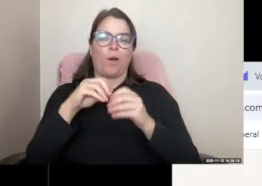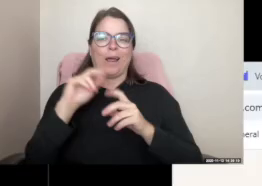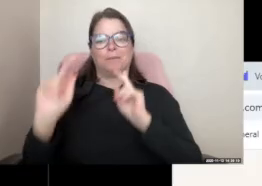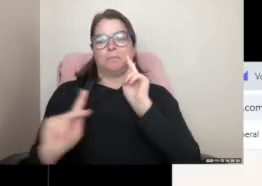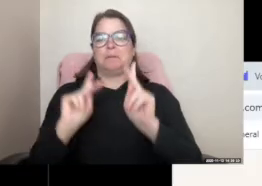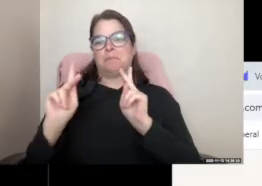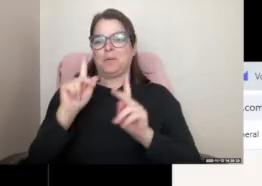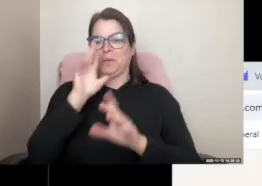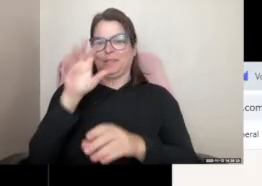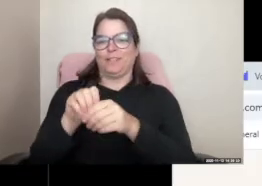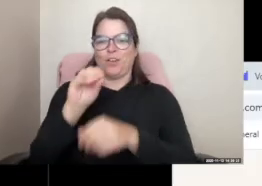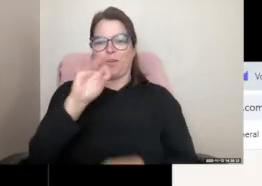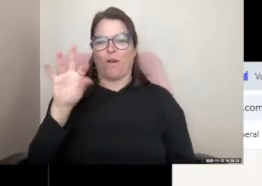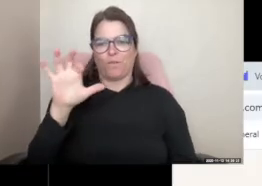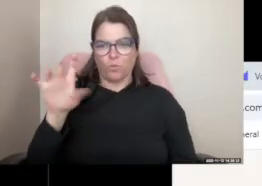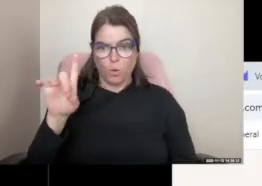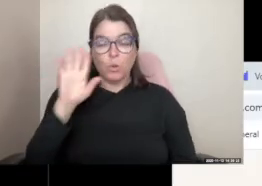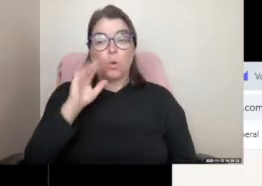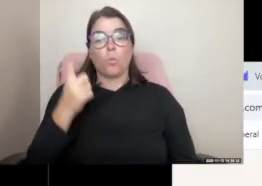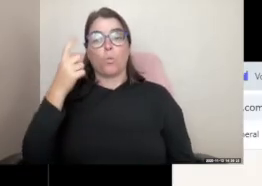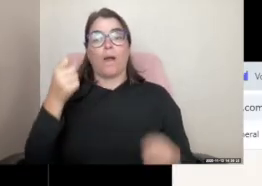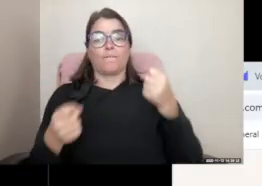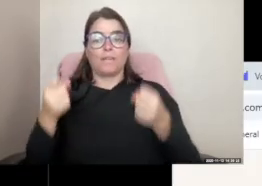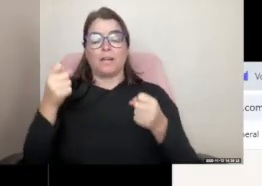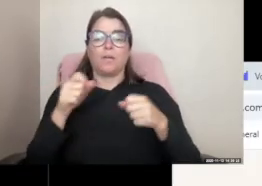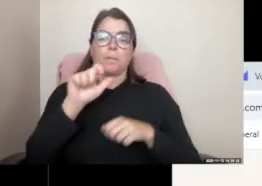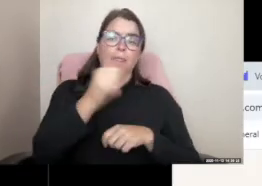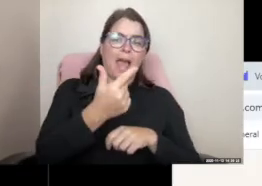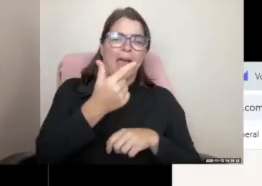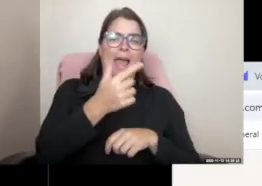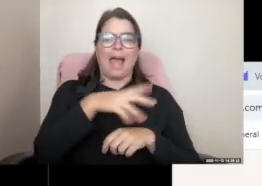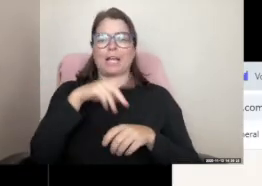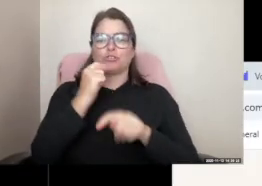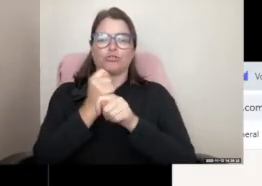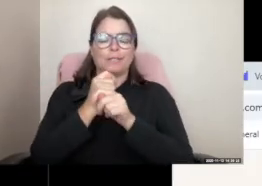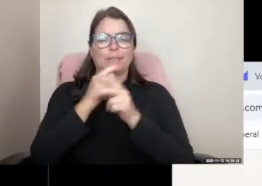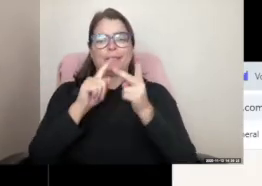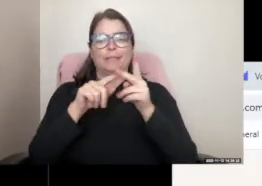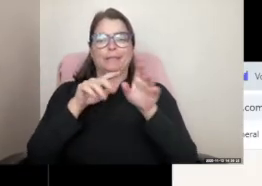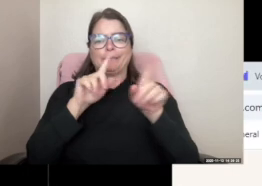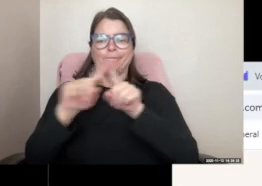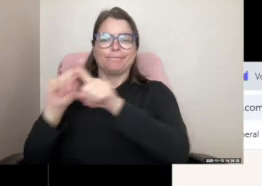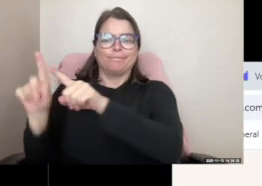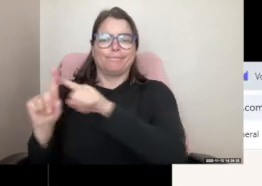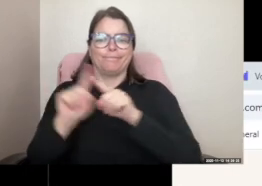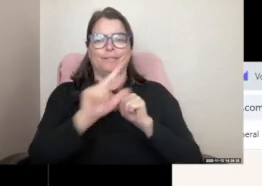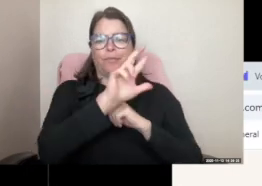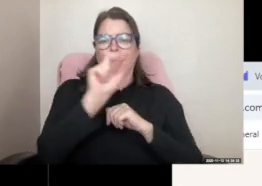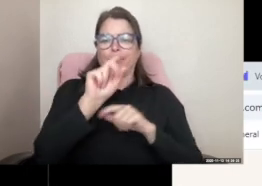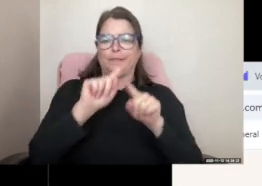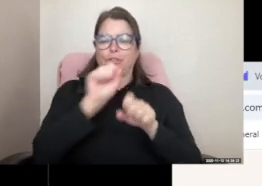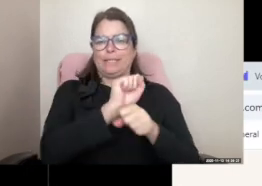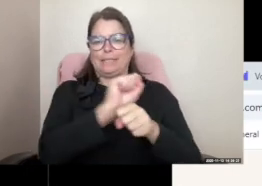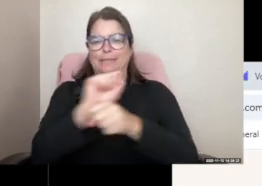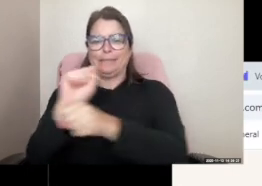governmental, construction. So I have a lot of tribal knowledge in that space. And it's incredibly more difficult because